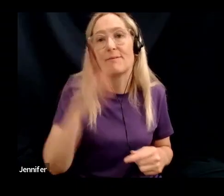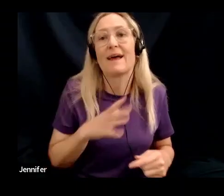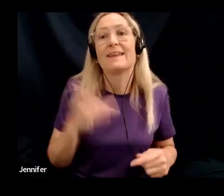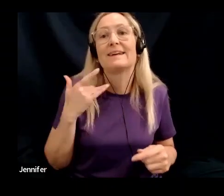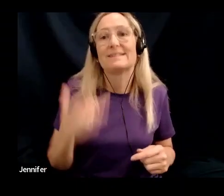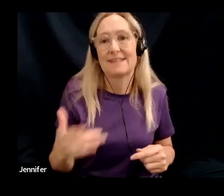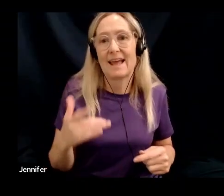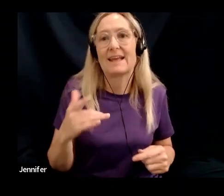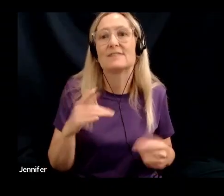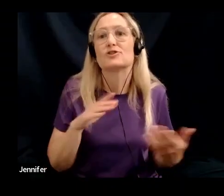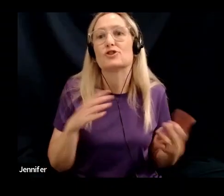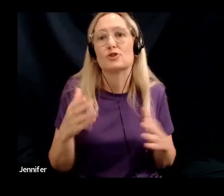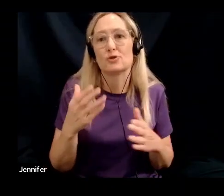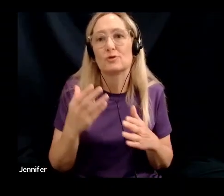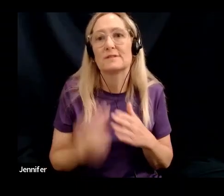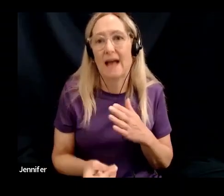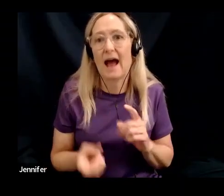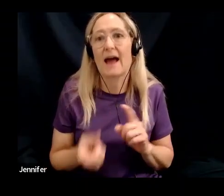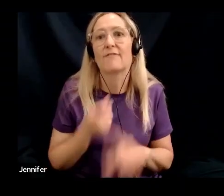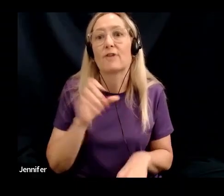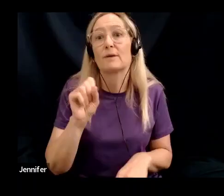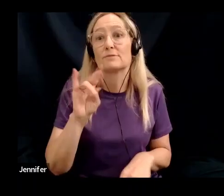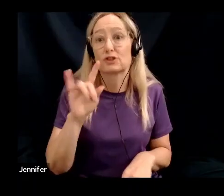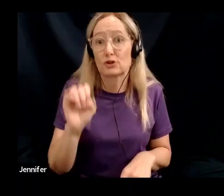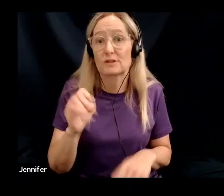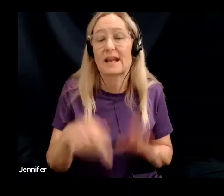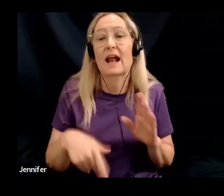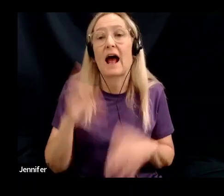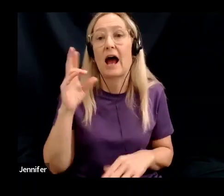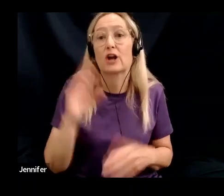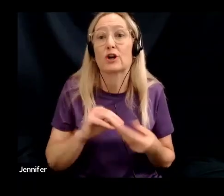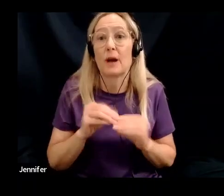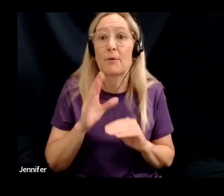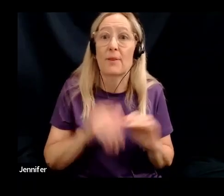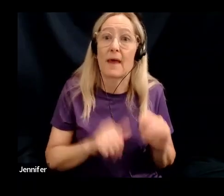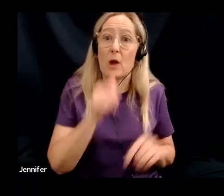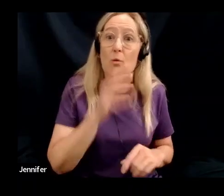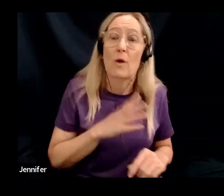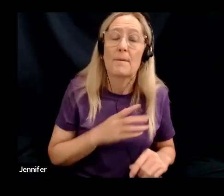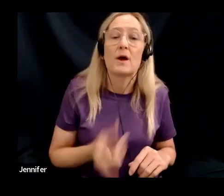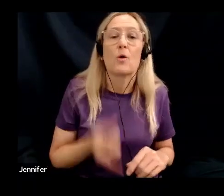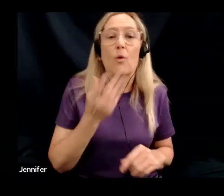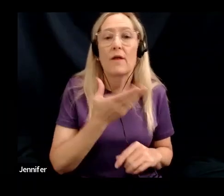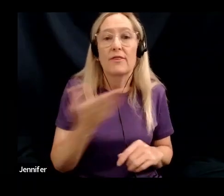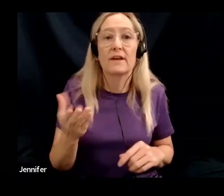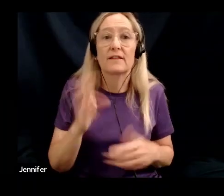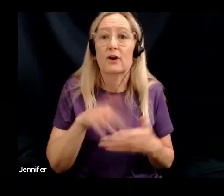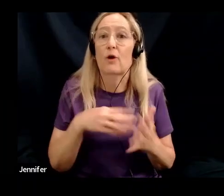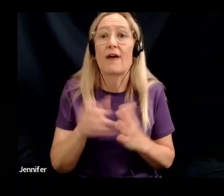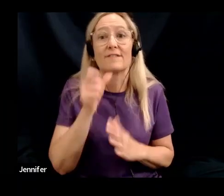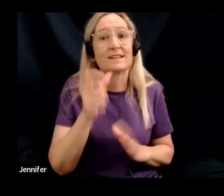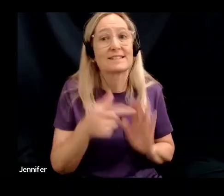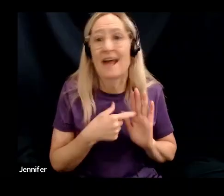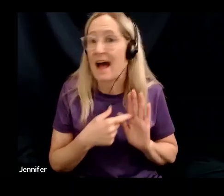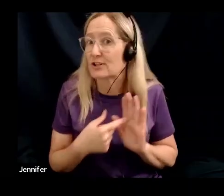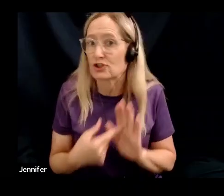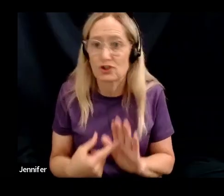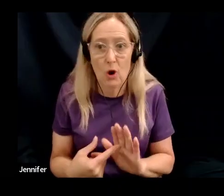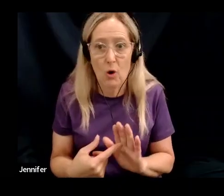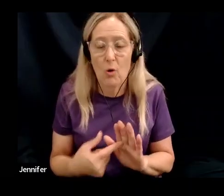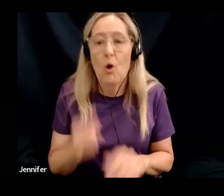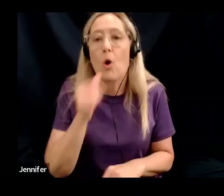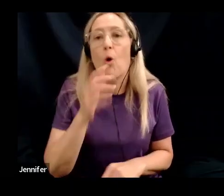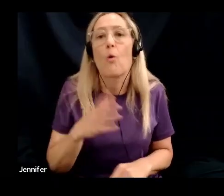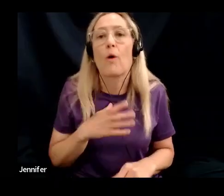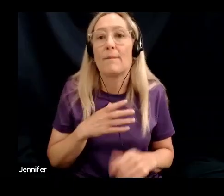die from suicide at much higher rates than women. However, one thing that this graph doesn't show is that women